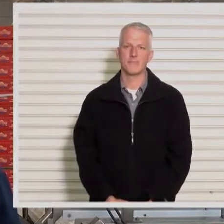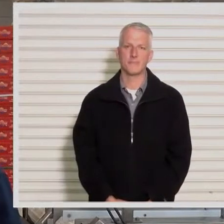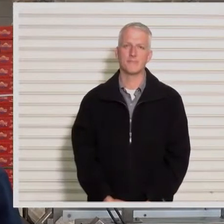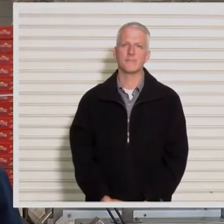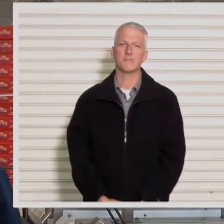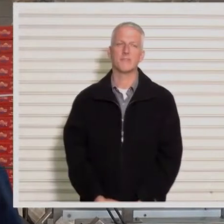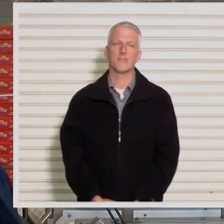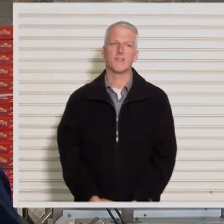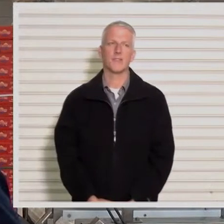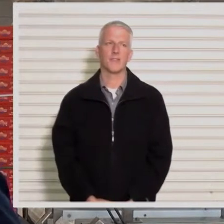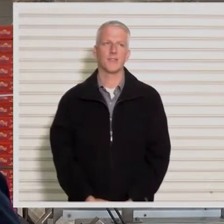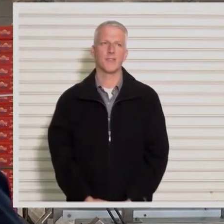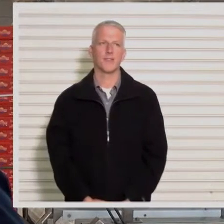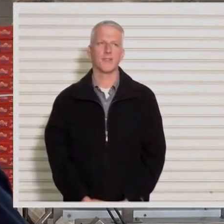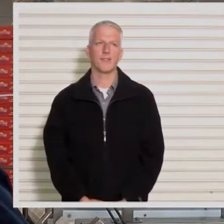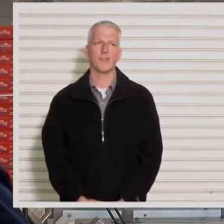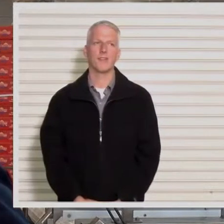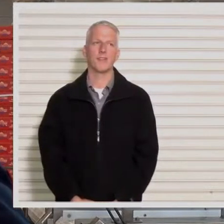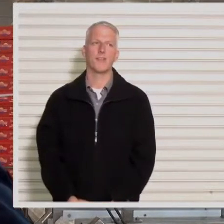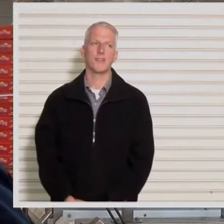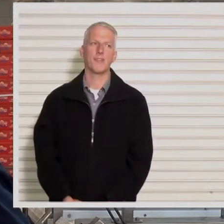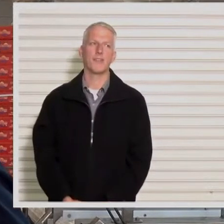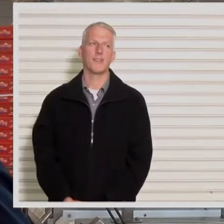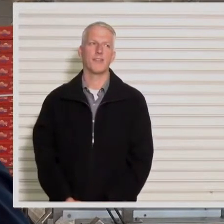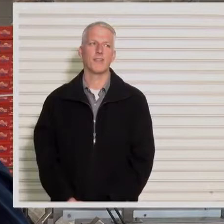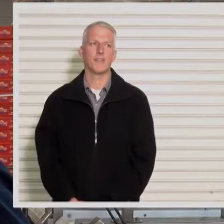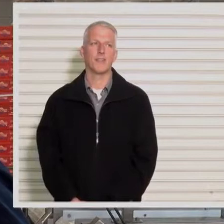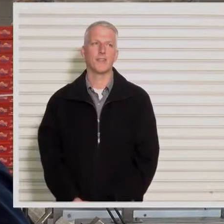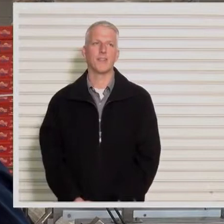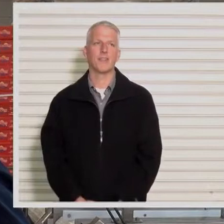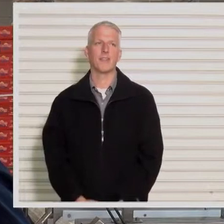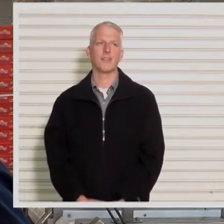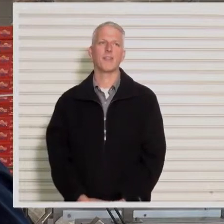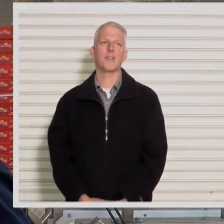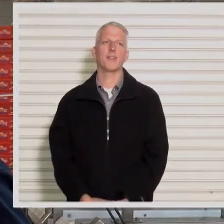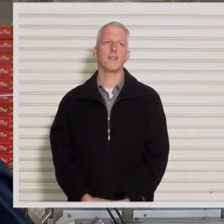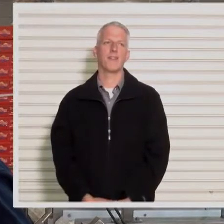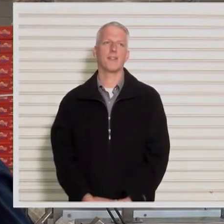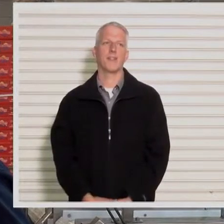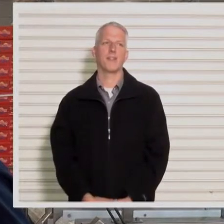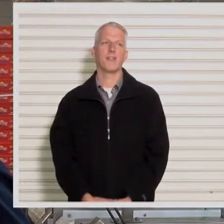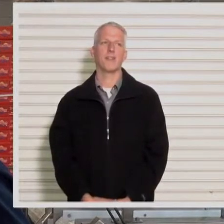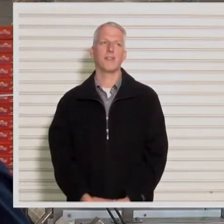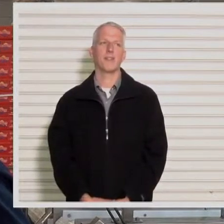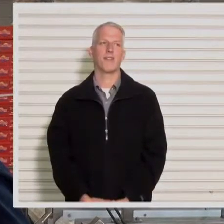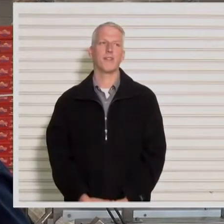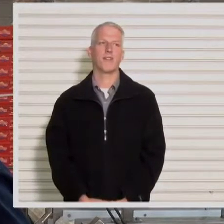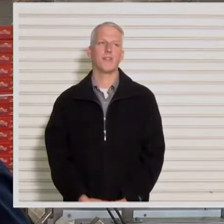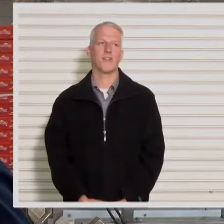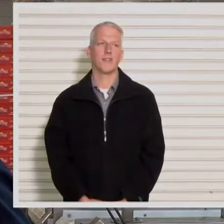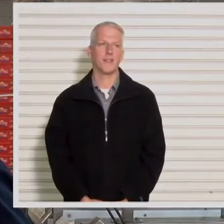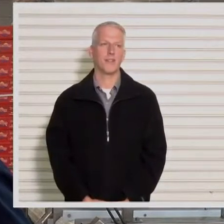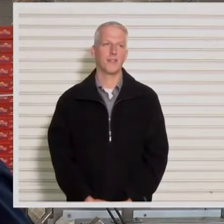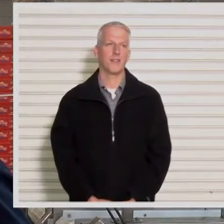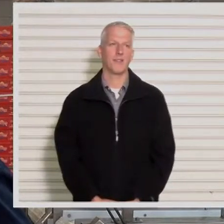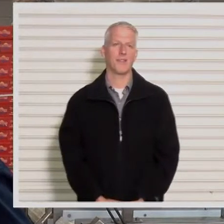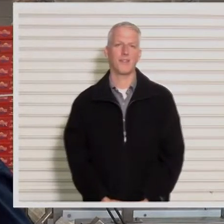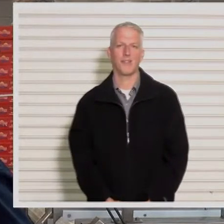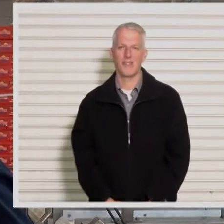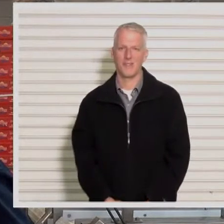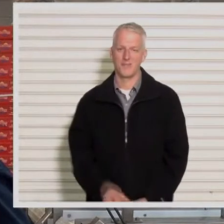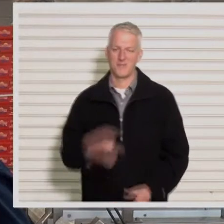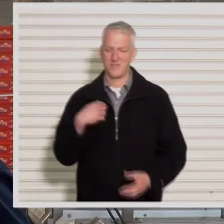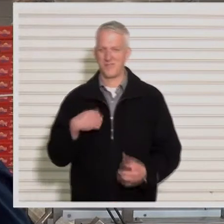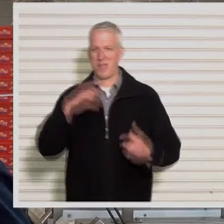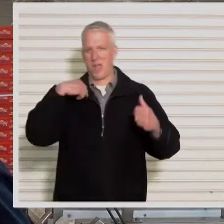Jalisco. A ver si quiere ir. After this, Governor, I know you got a schedule, but maybe after this we'll take you to Jalisco to one of our